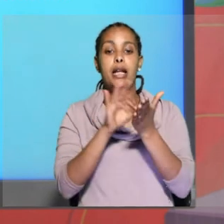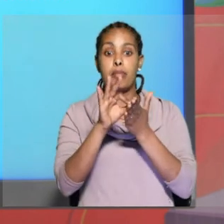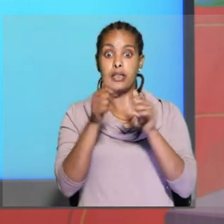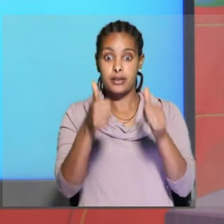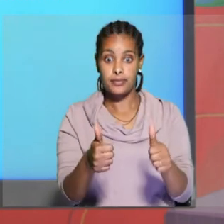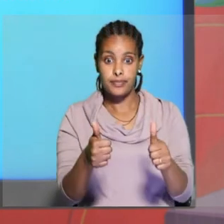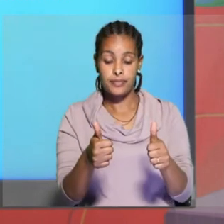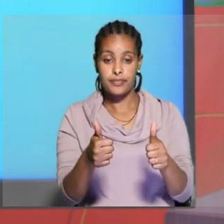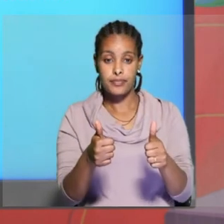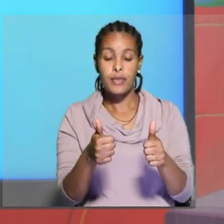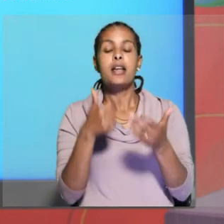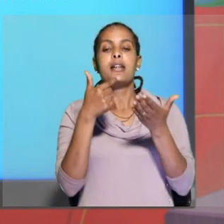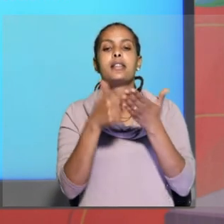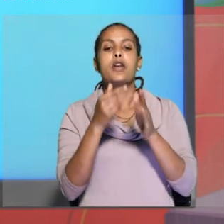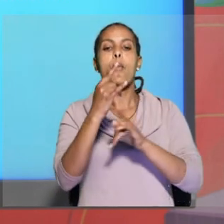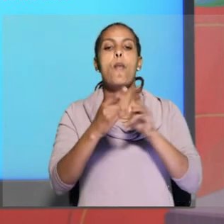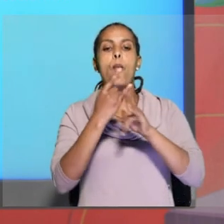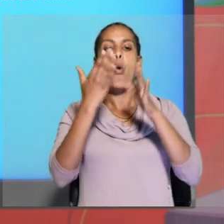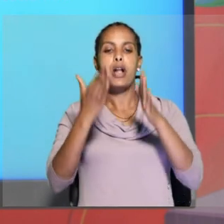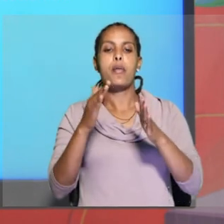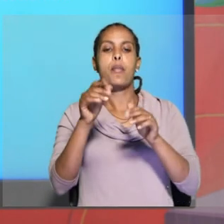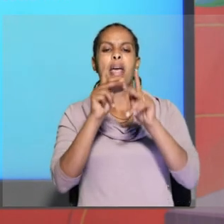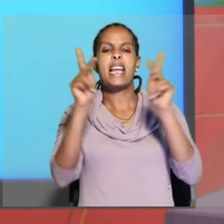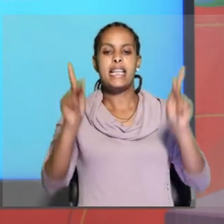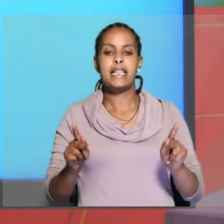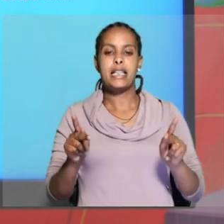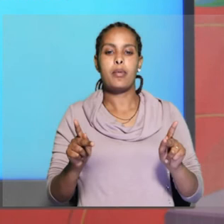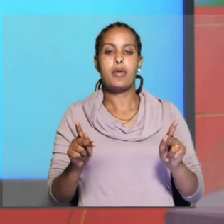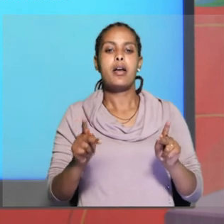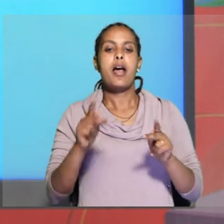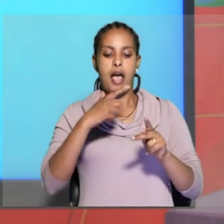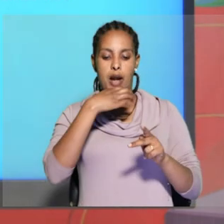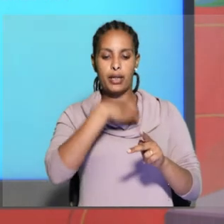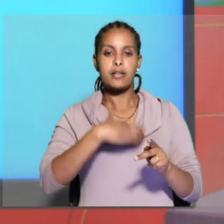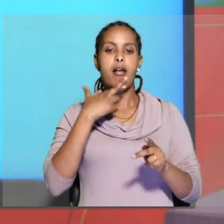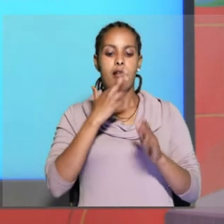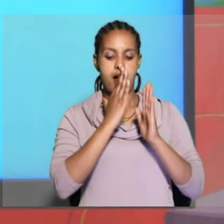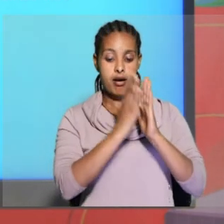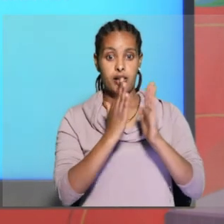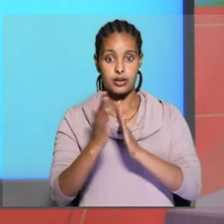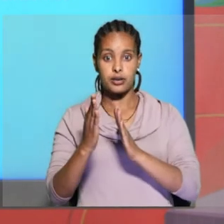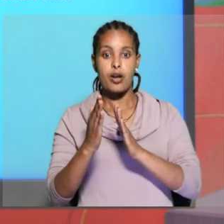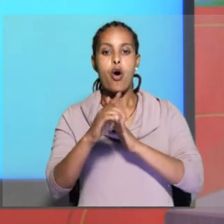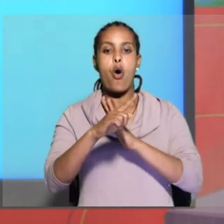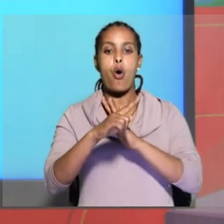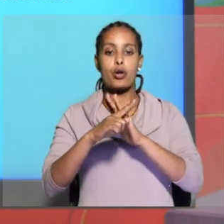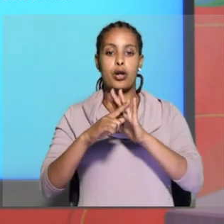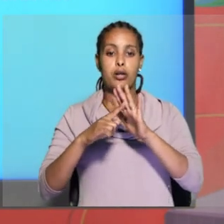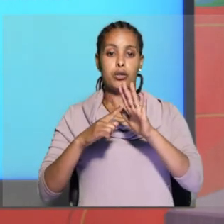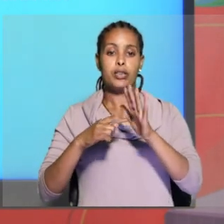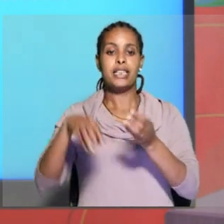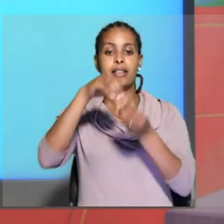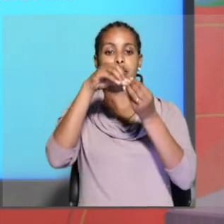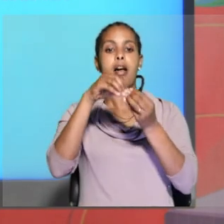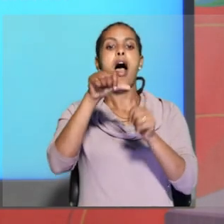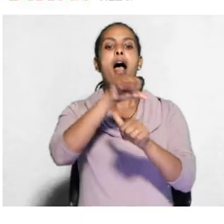numbers. In the modern periodic table, elements are arranged in order of increasing their